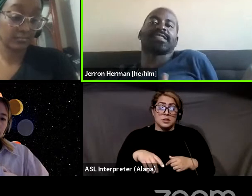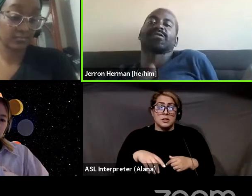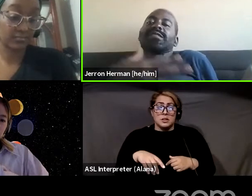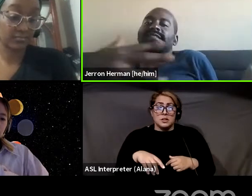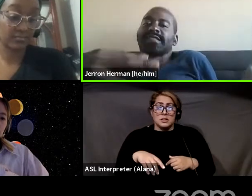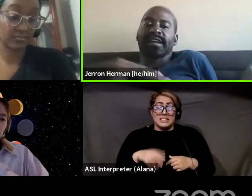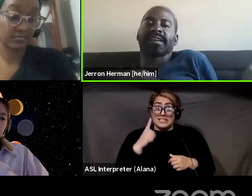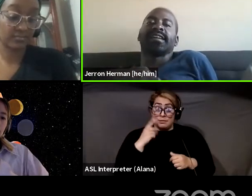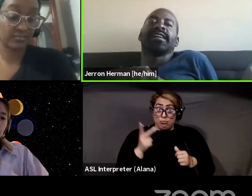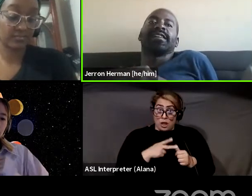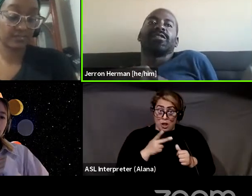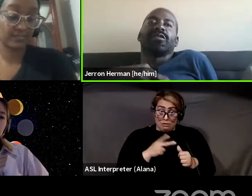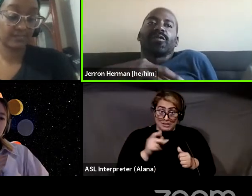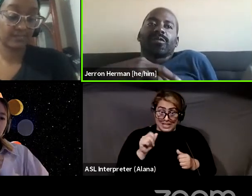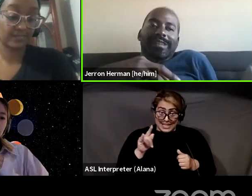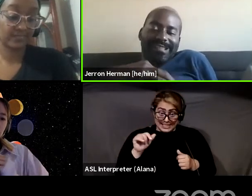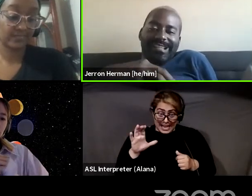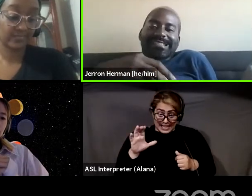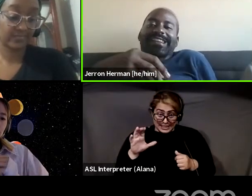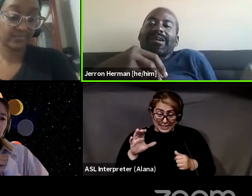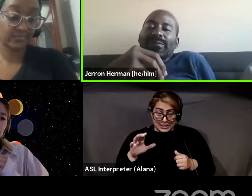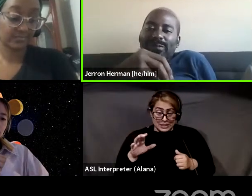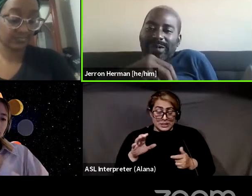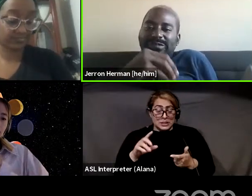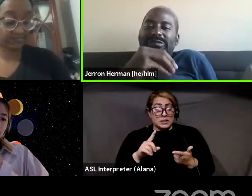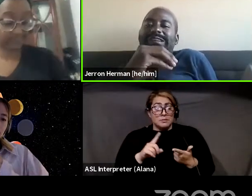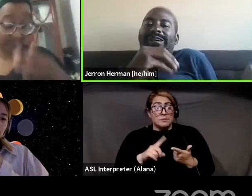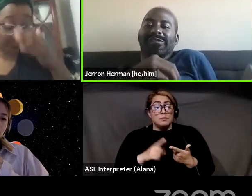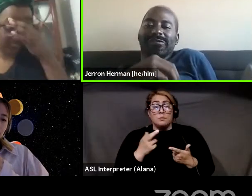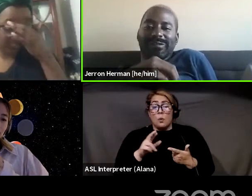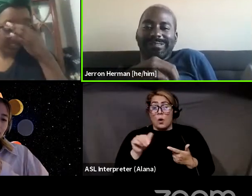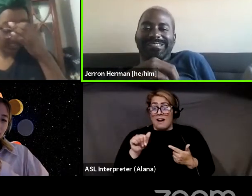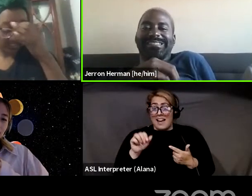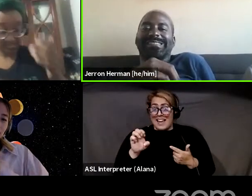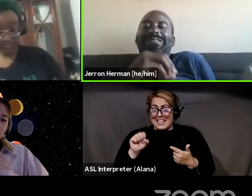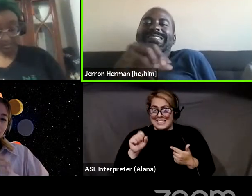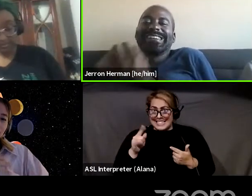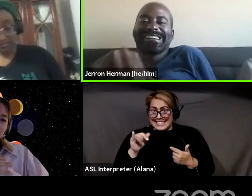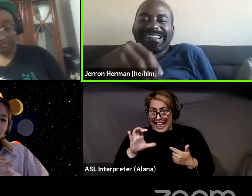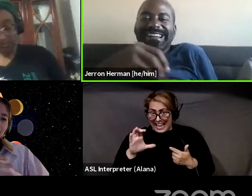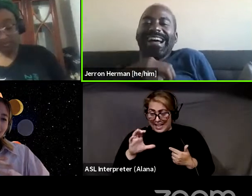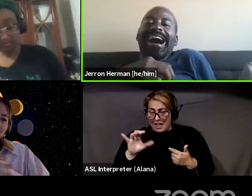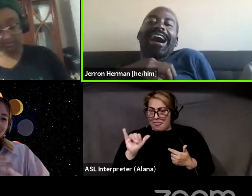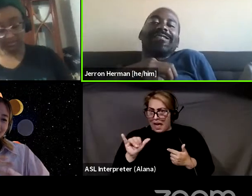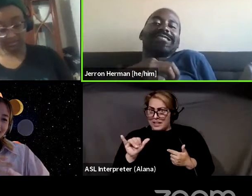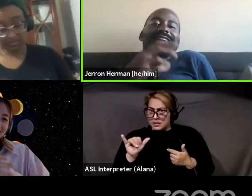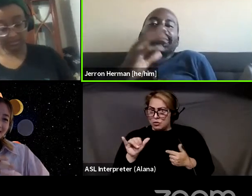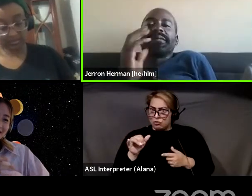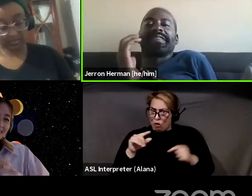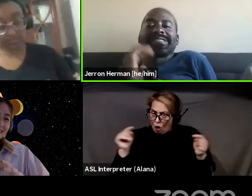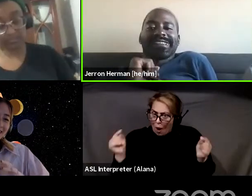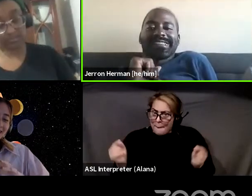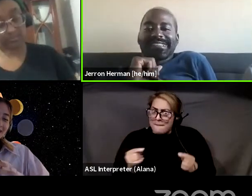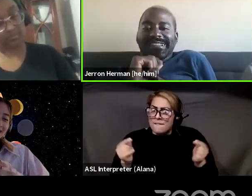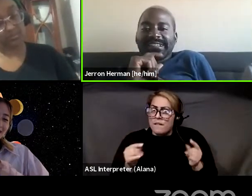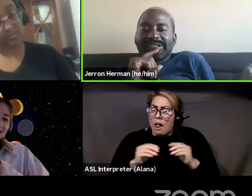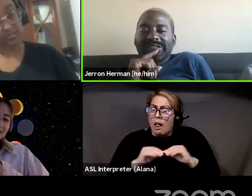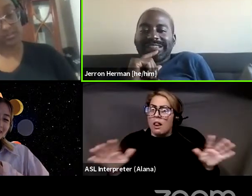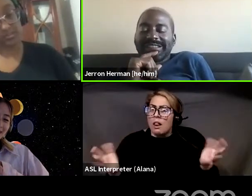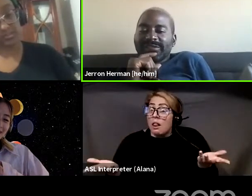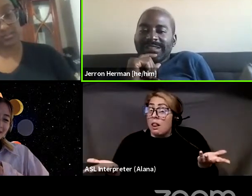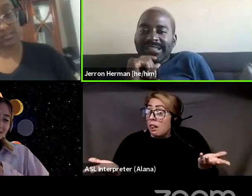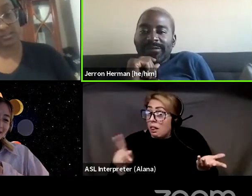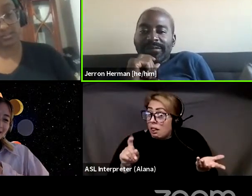prioritized aesthetics, or is it like aesthetics that are perpetually harmful to I would say maybe that's like